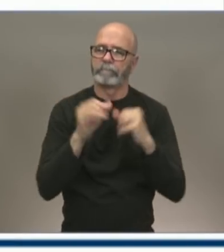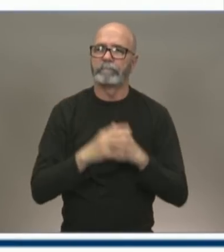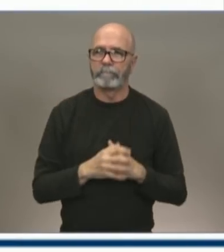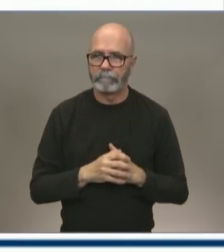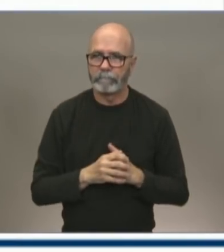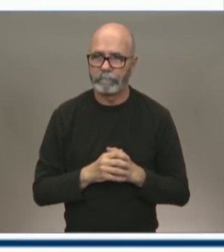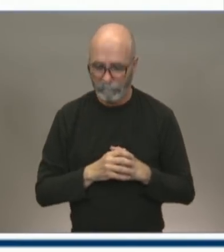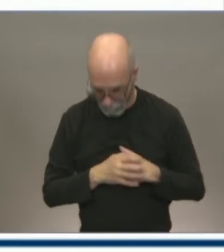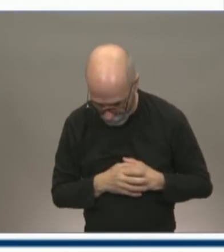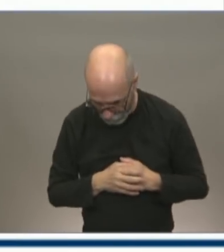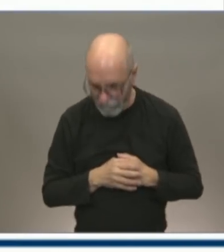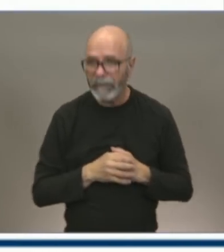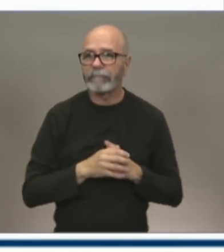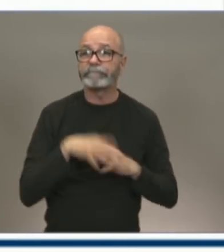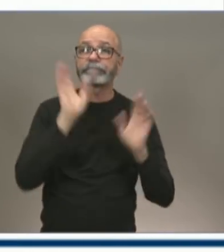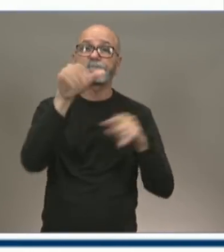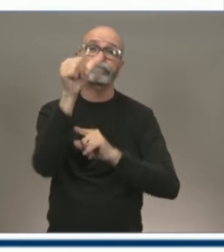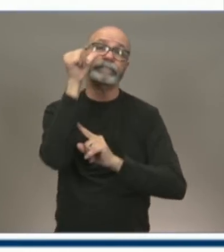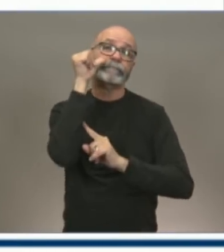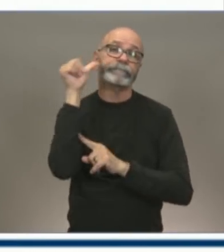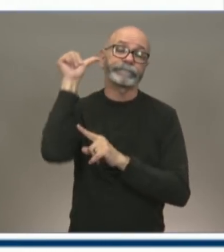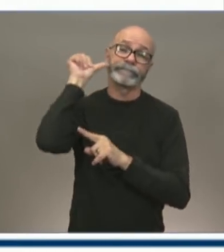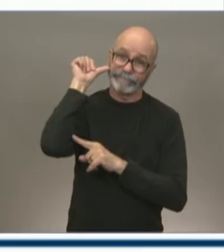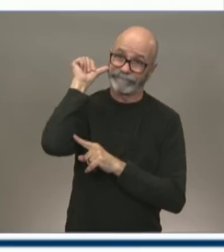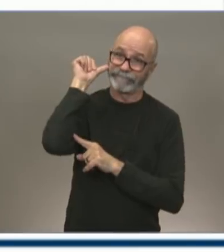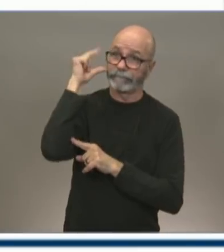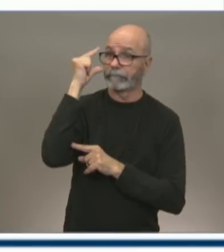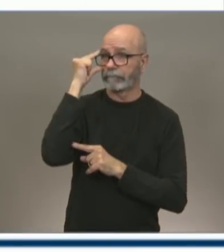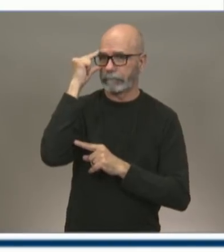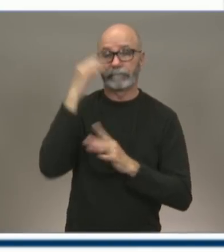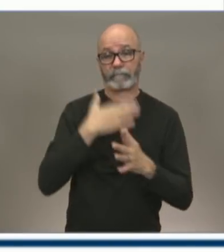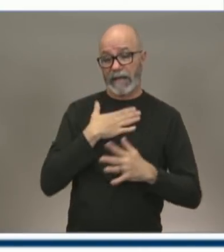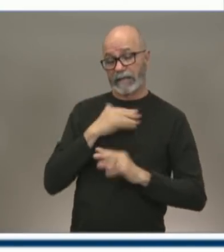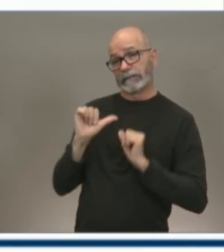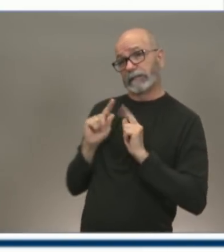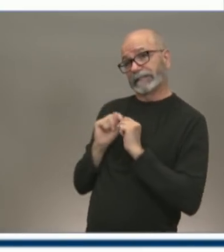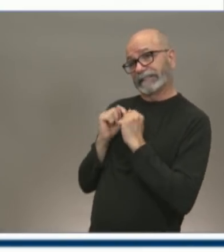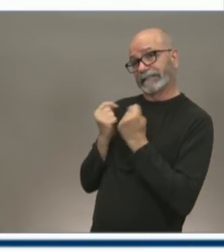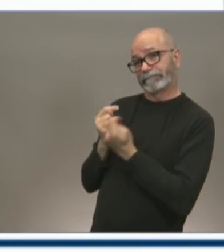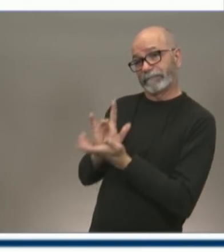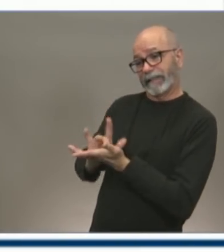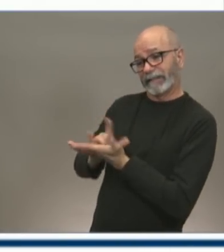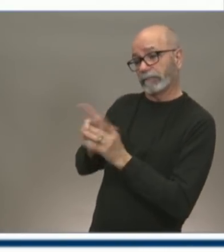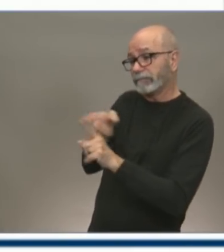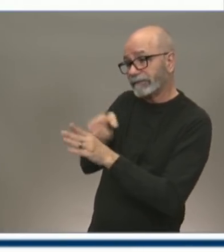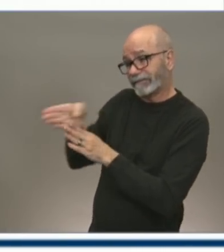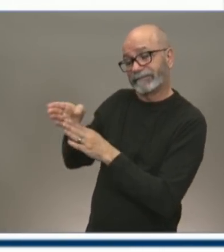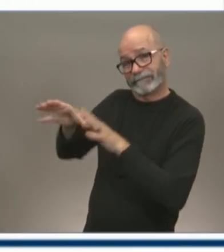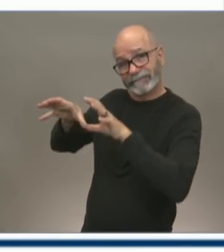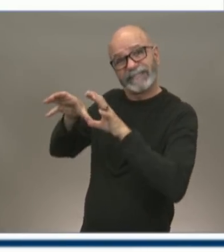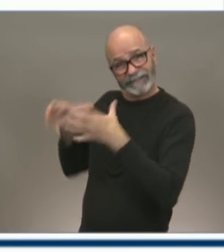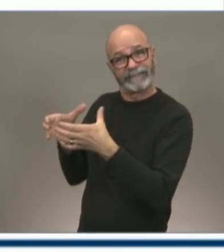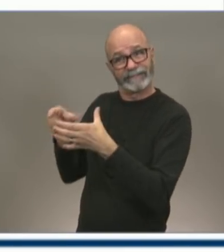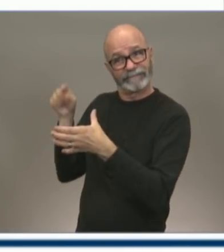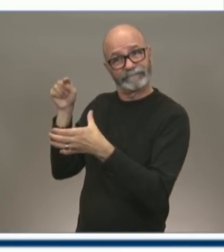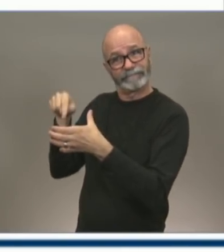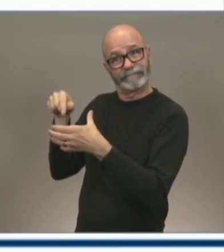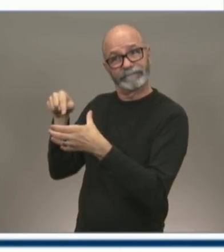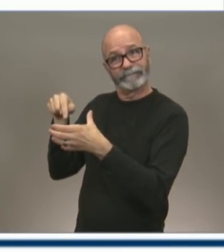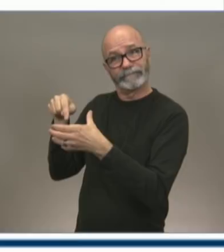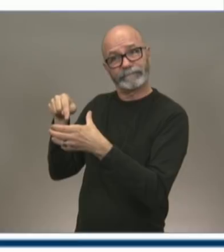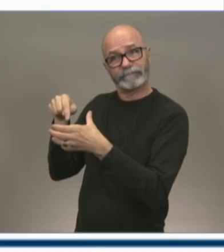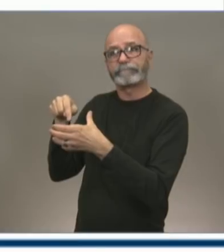Yesterday, I'm proud to say that my team of medical officers of health, the public health physician team, released an op-ed about